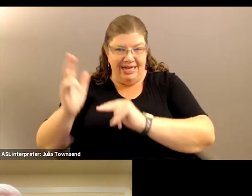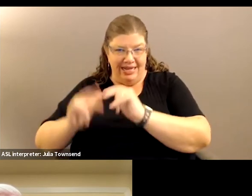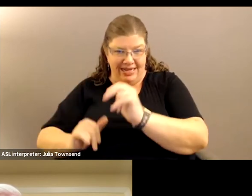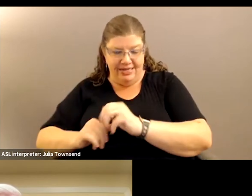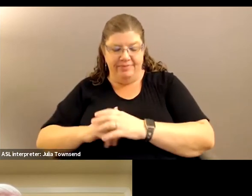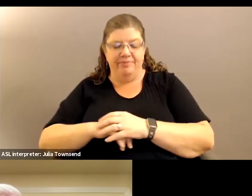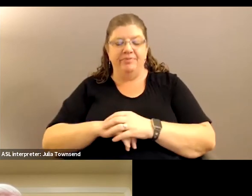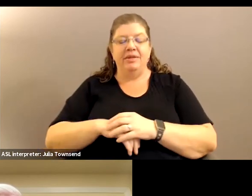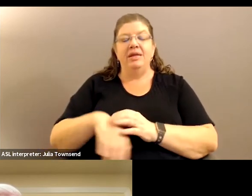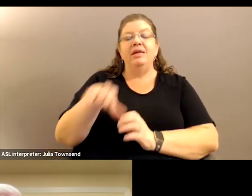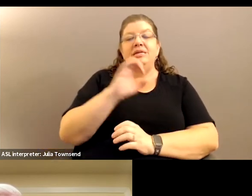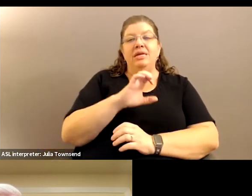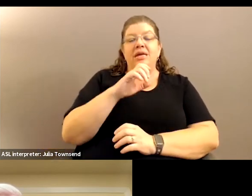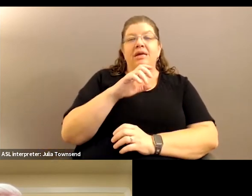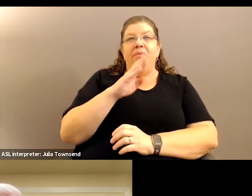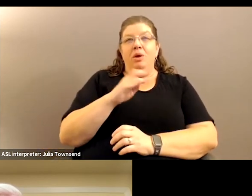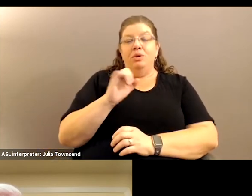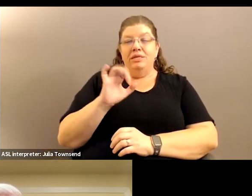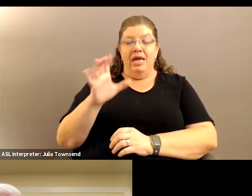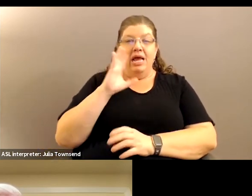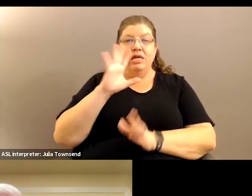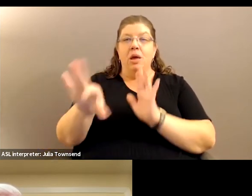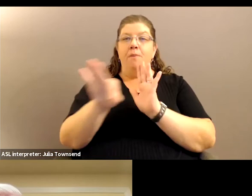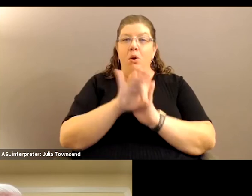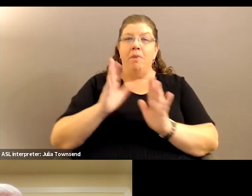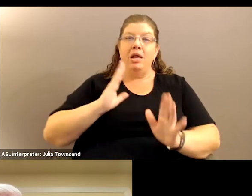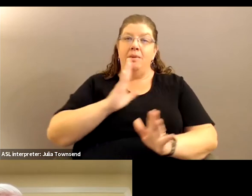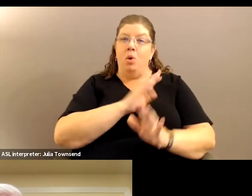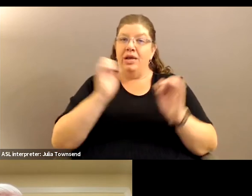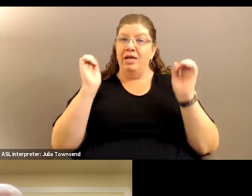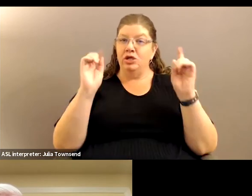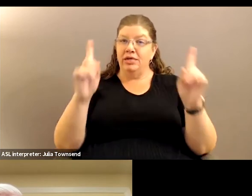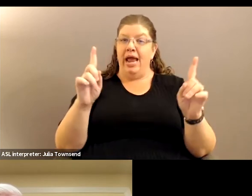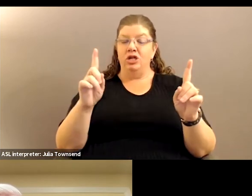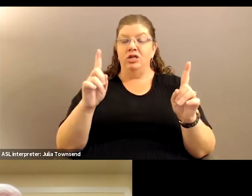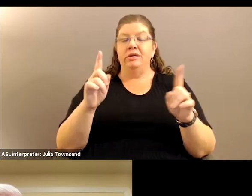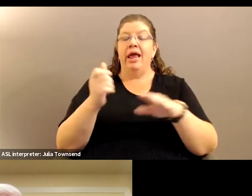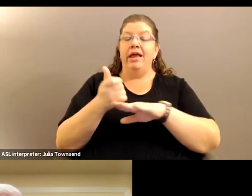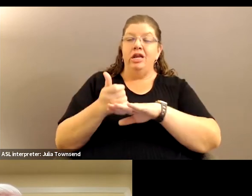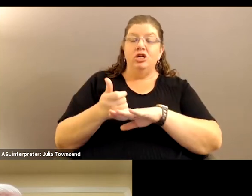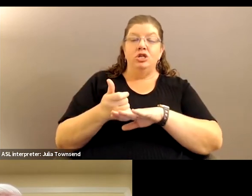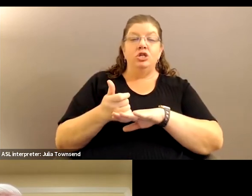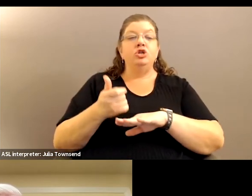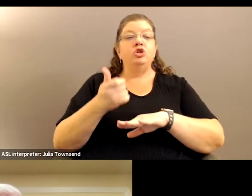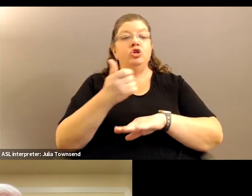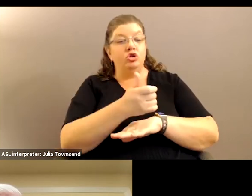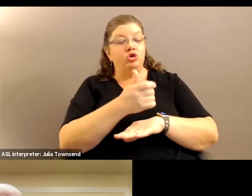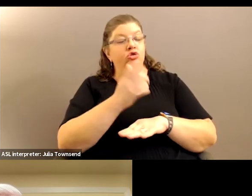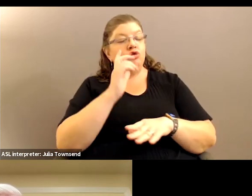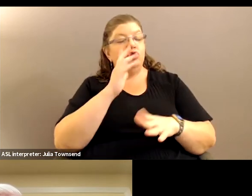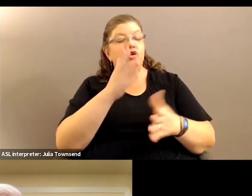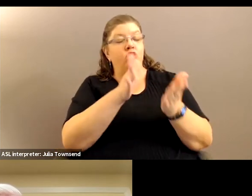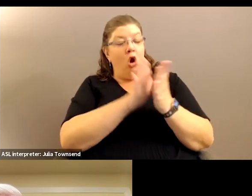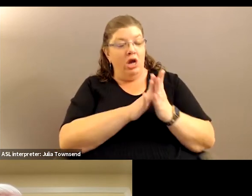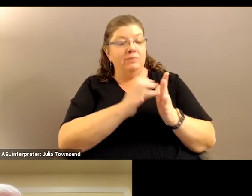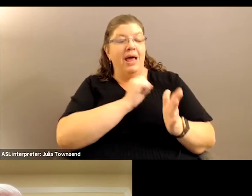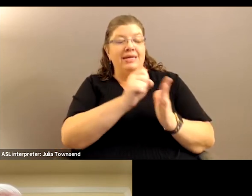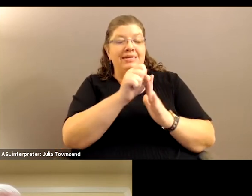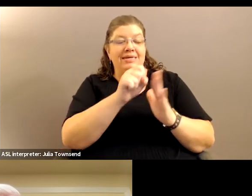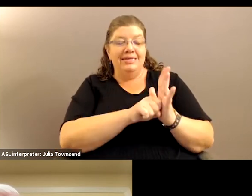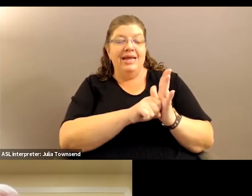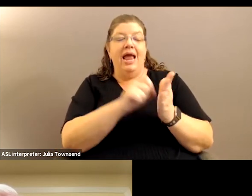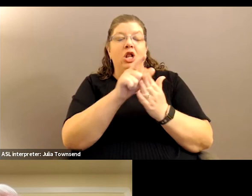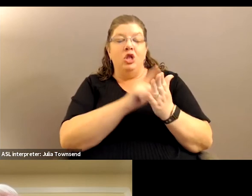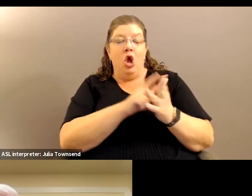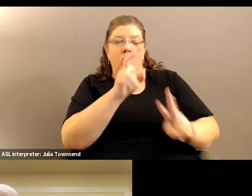cboc is appointed by the board of education and is charged by the state law to review the school district's use